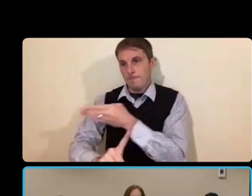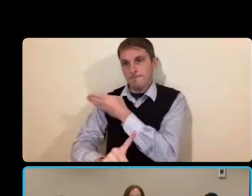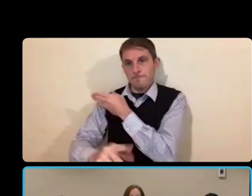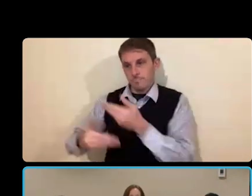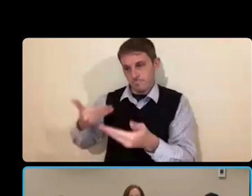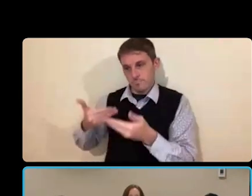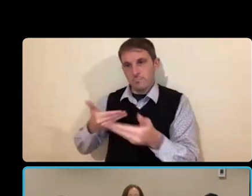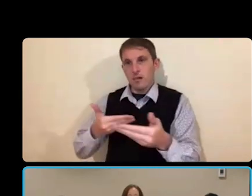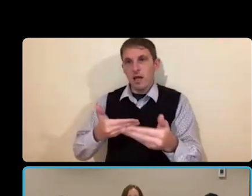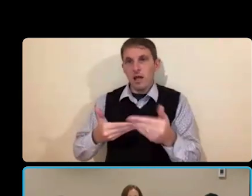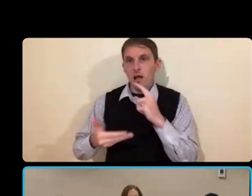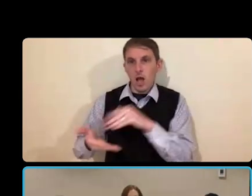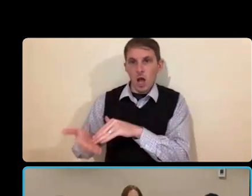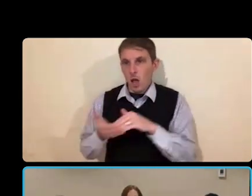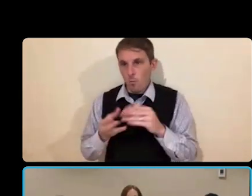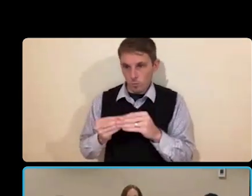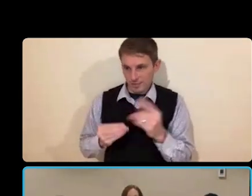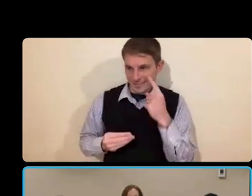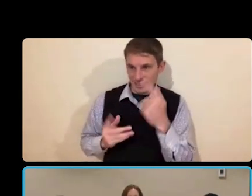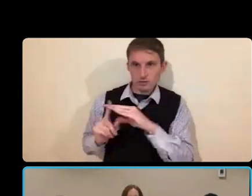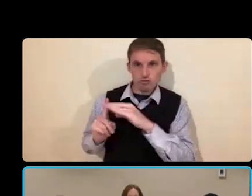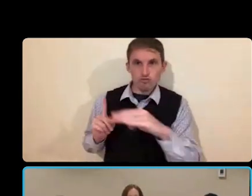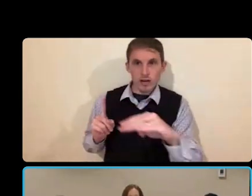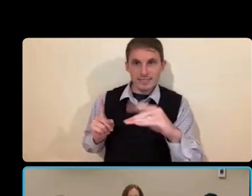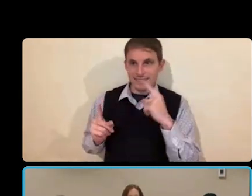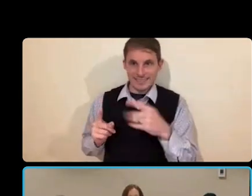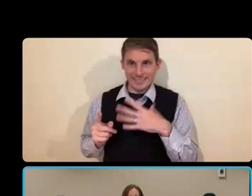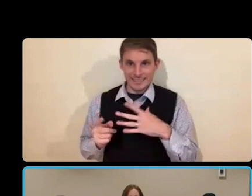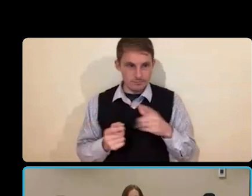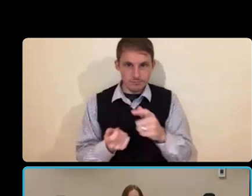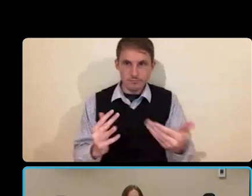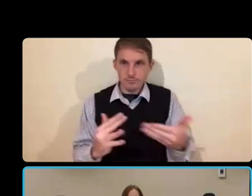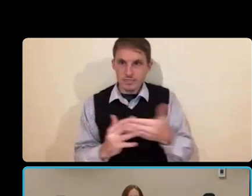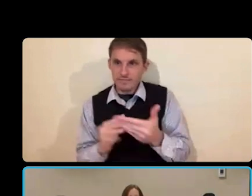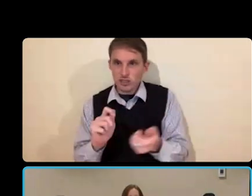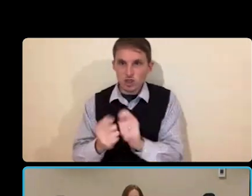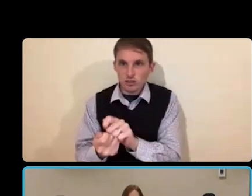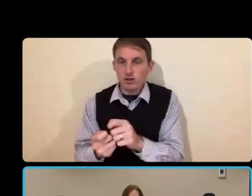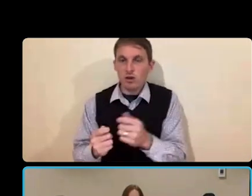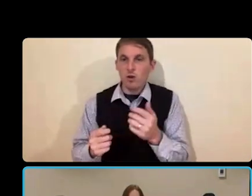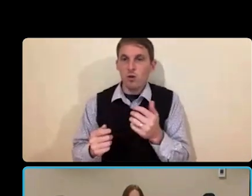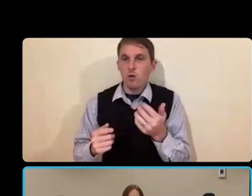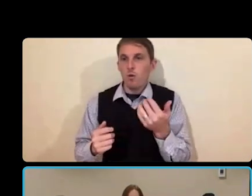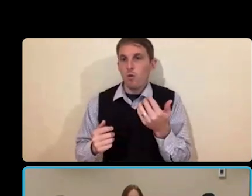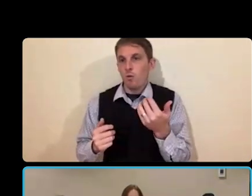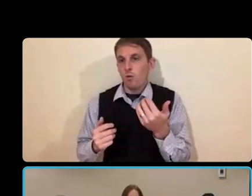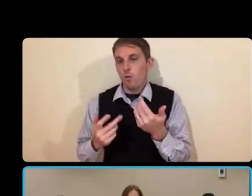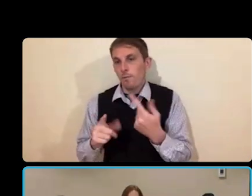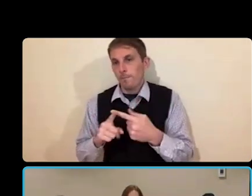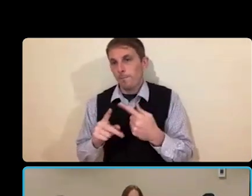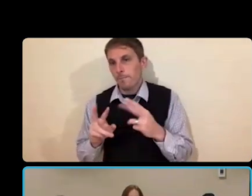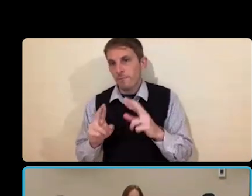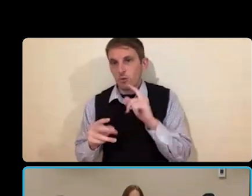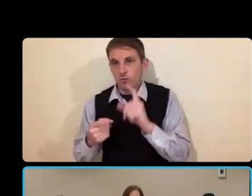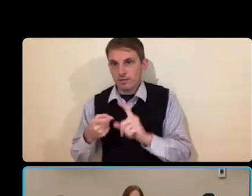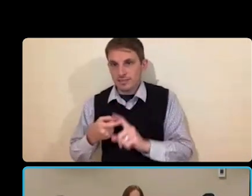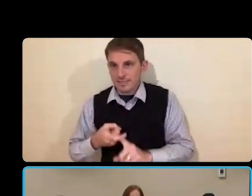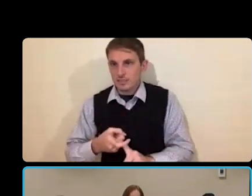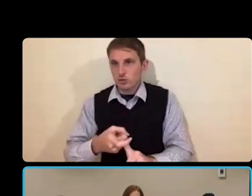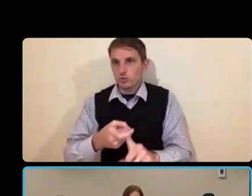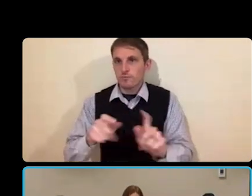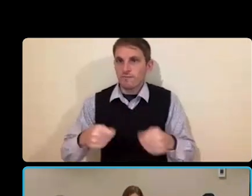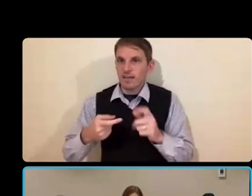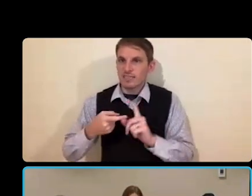implementing interventions, assessing the impact of those, and hopefully then rolling them out further and continuing that